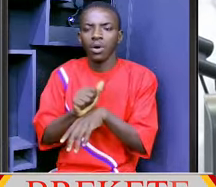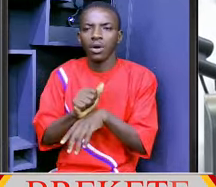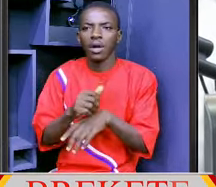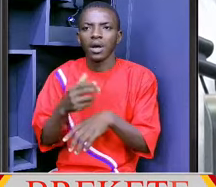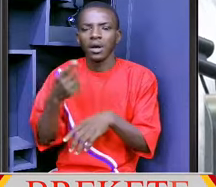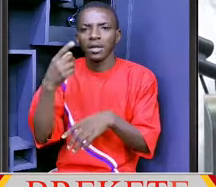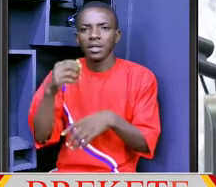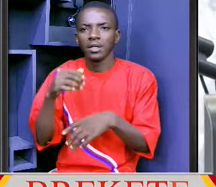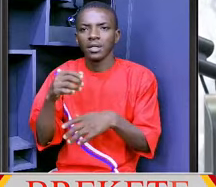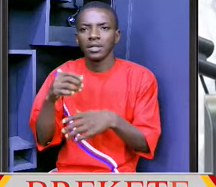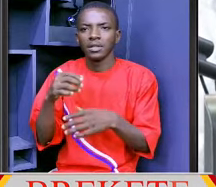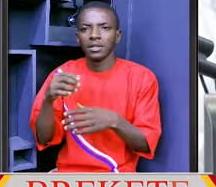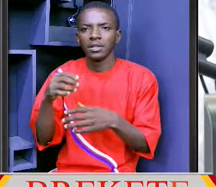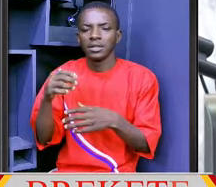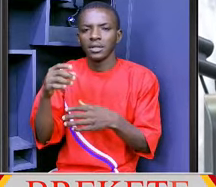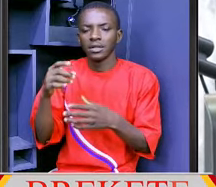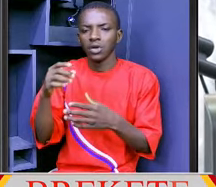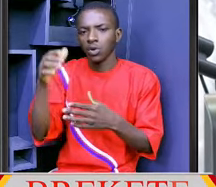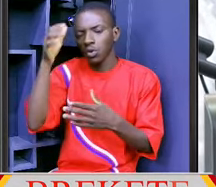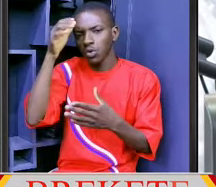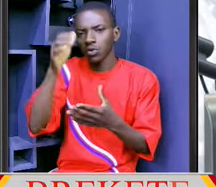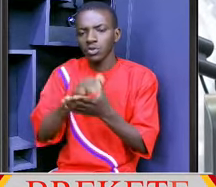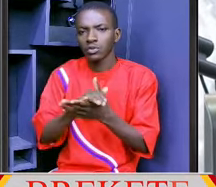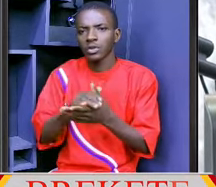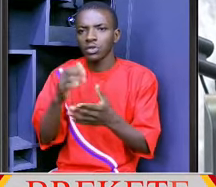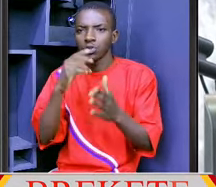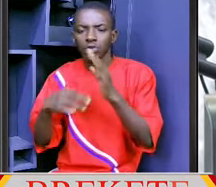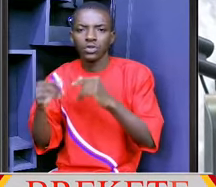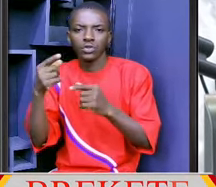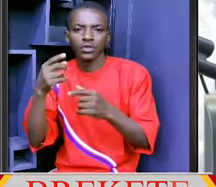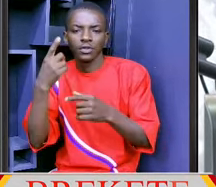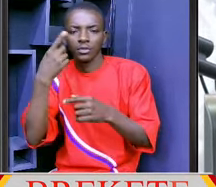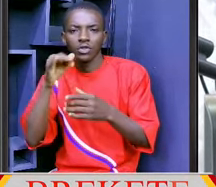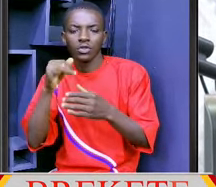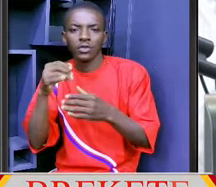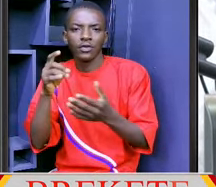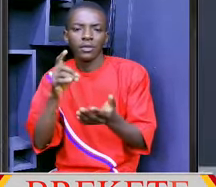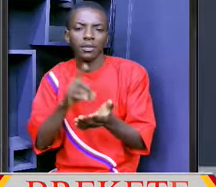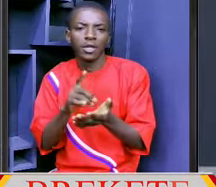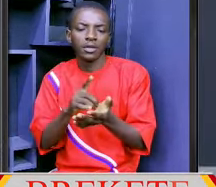because of her work, and the husband they dodge face because he be medical doctor.